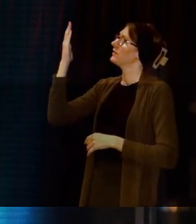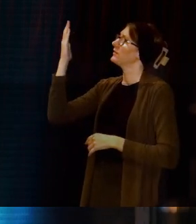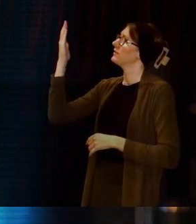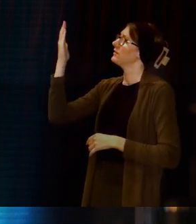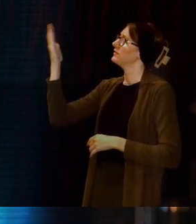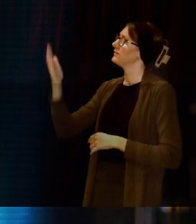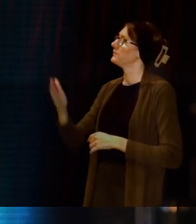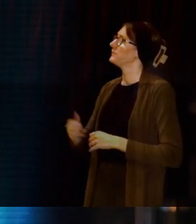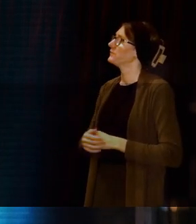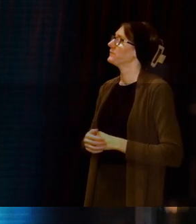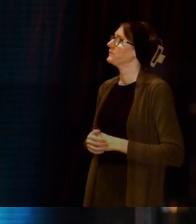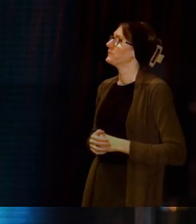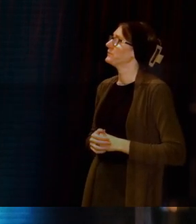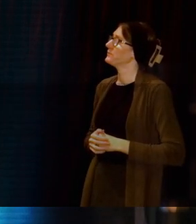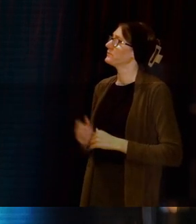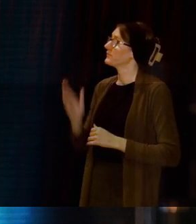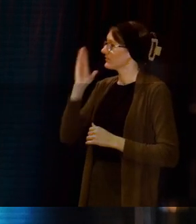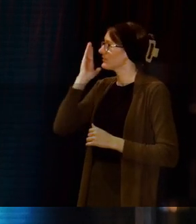Emmanuel